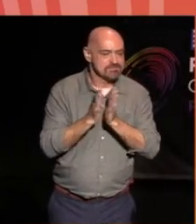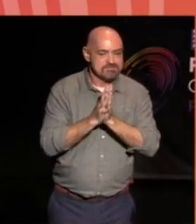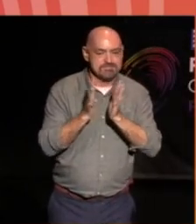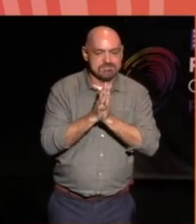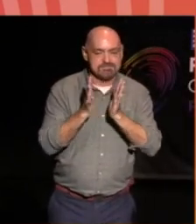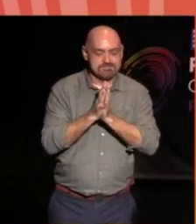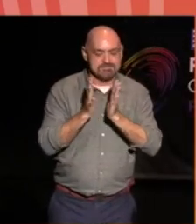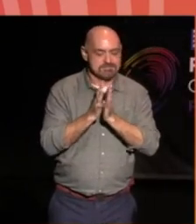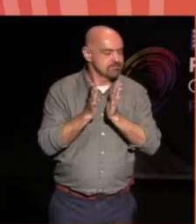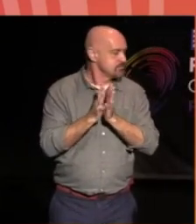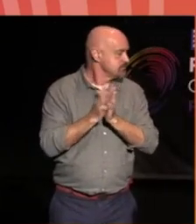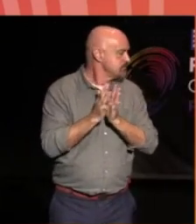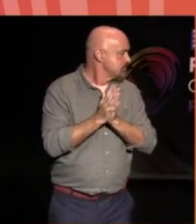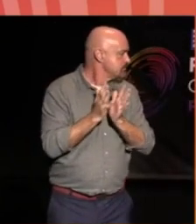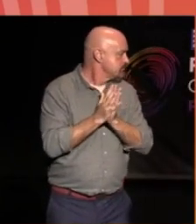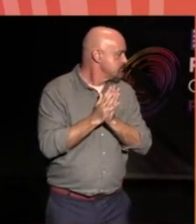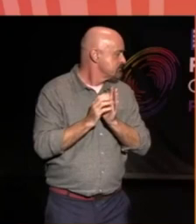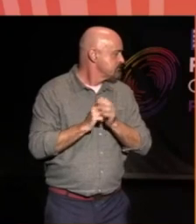I think you're...